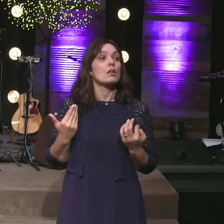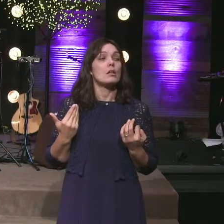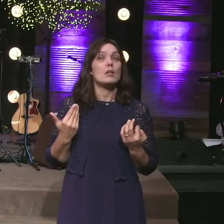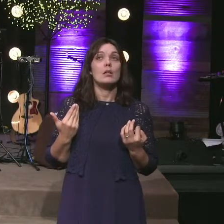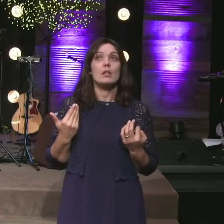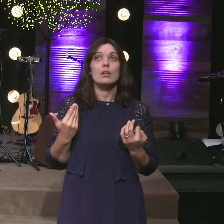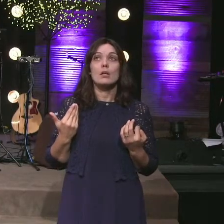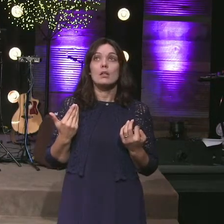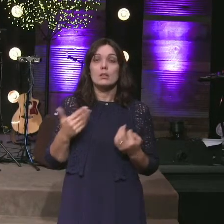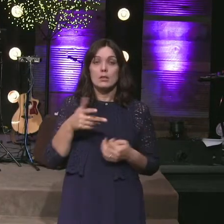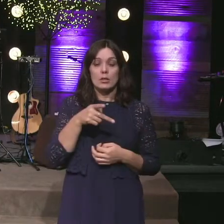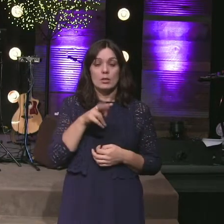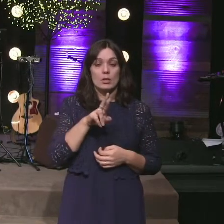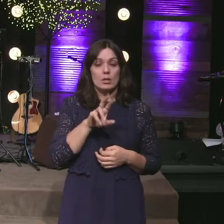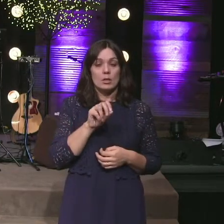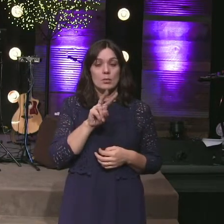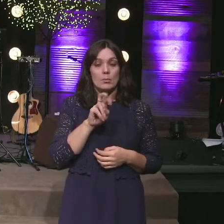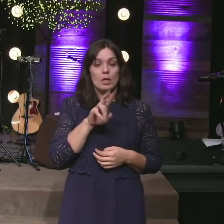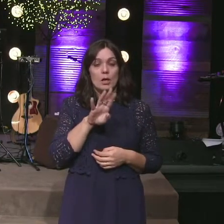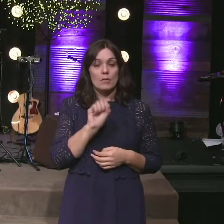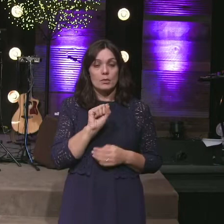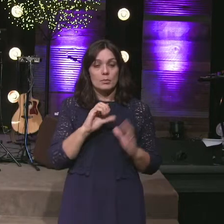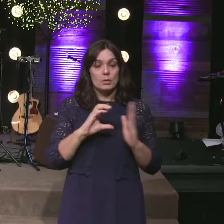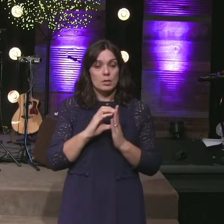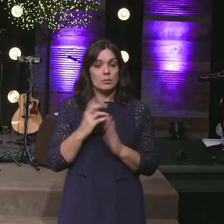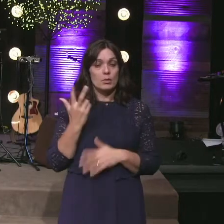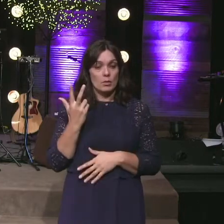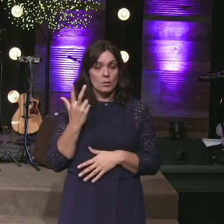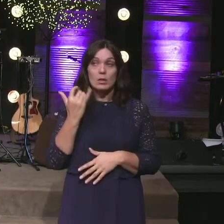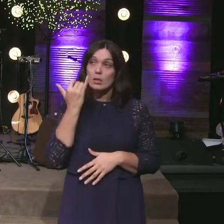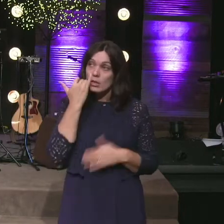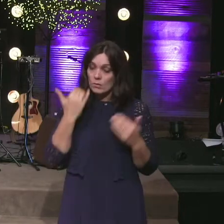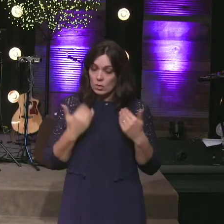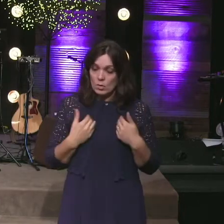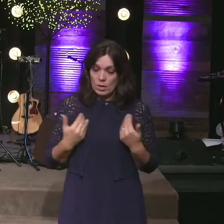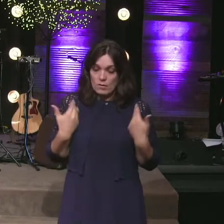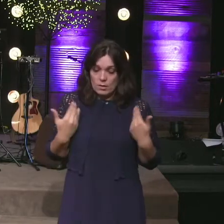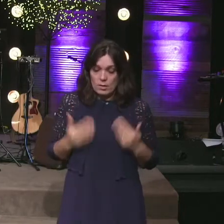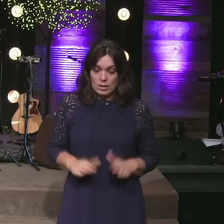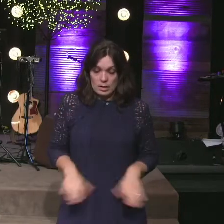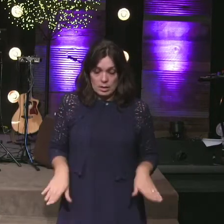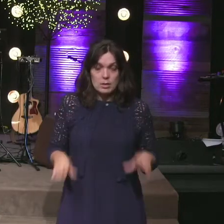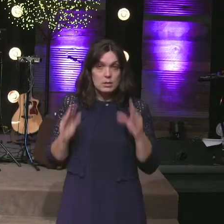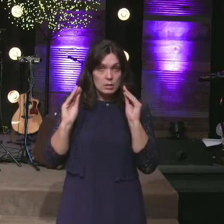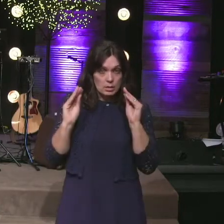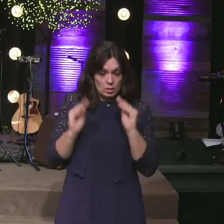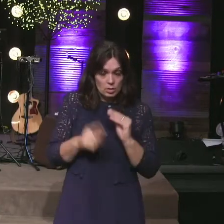in Proverbs chapter 3, if you have little kids, teach this to your little kids.